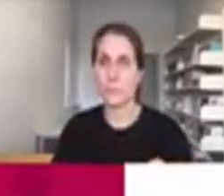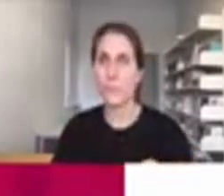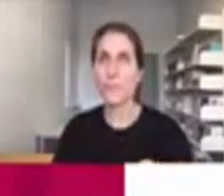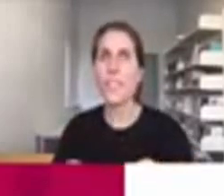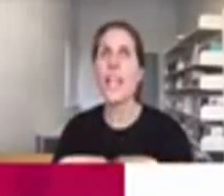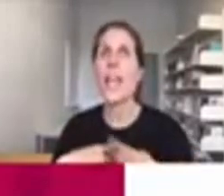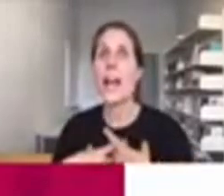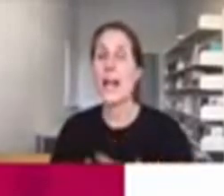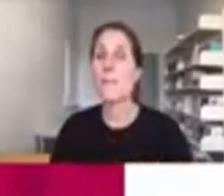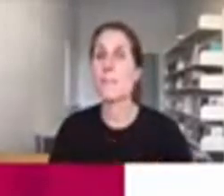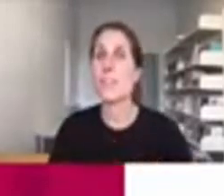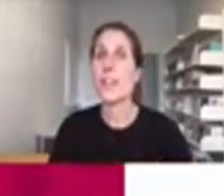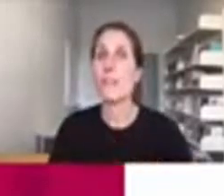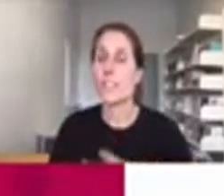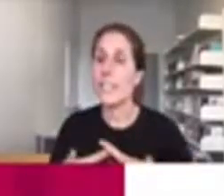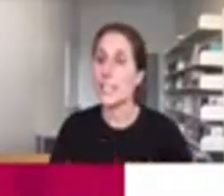time